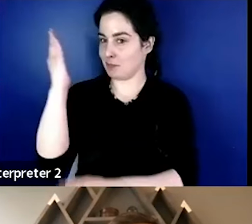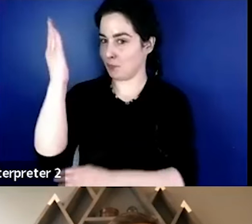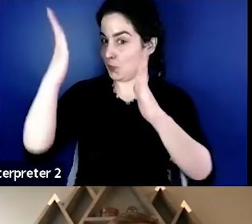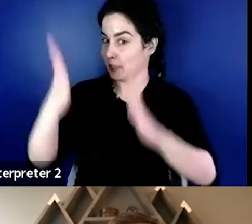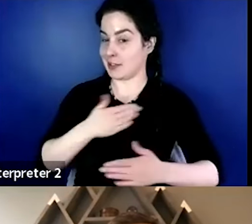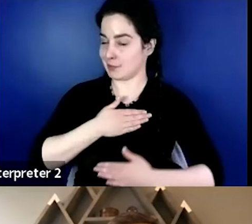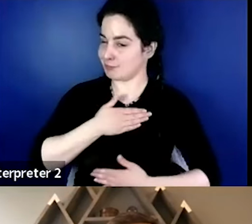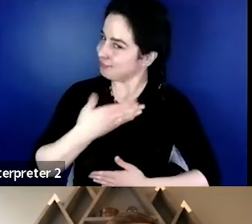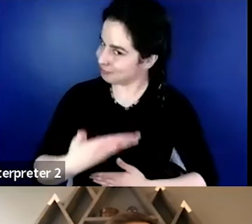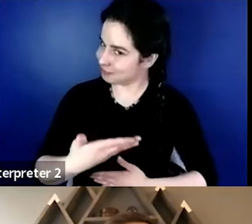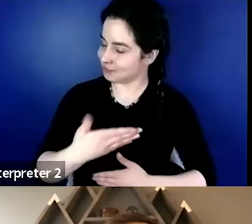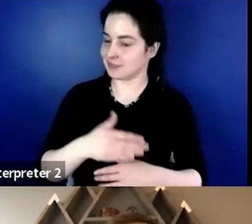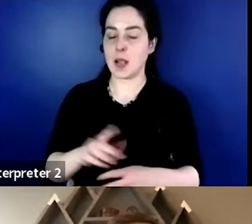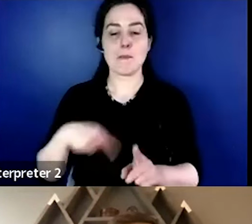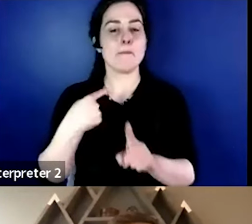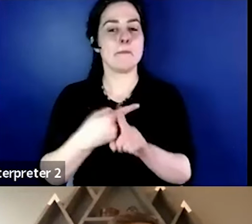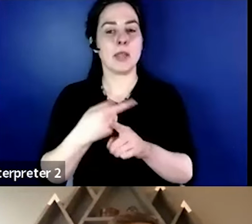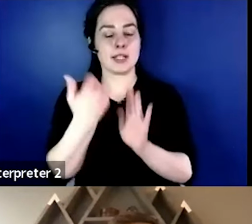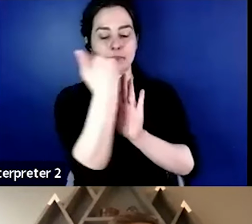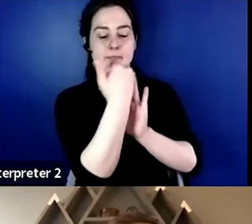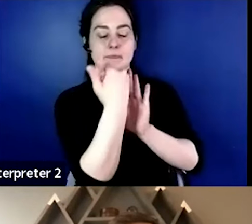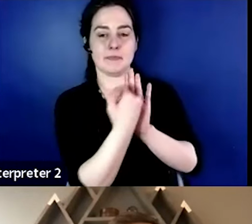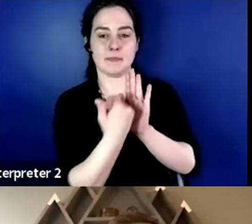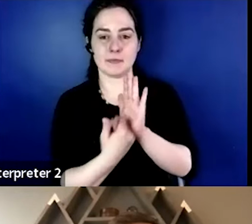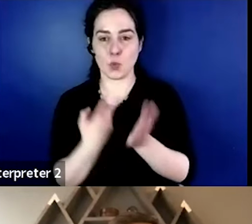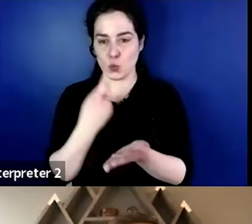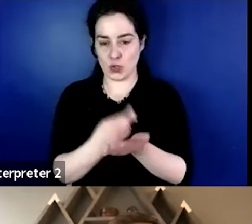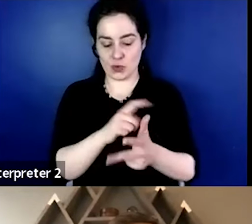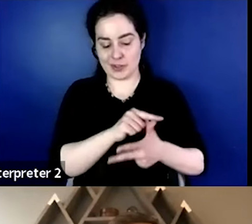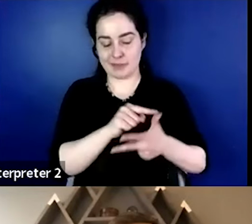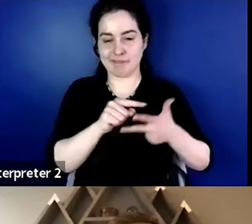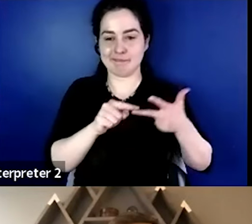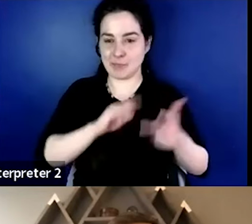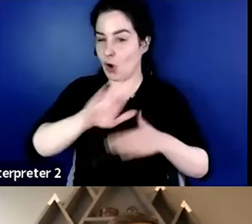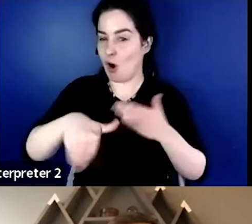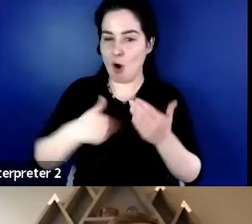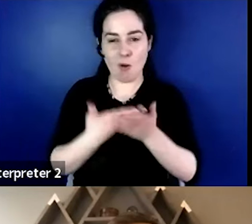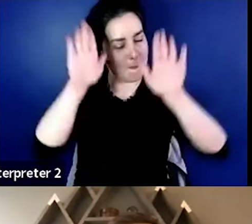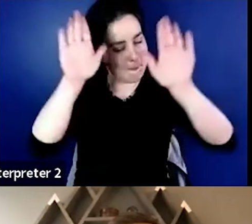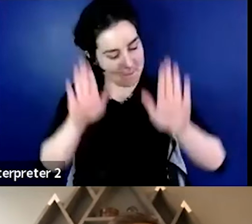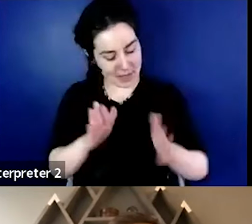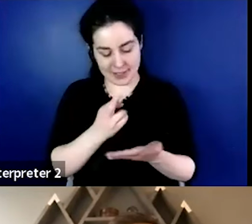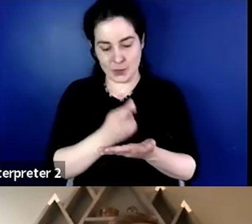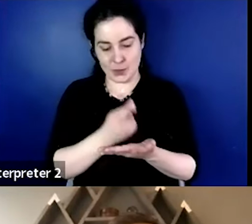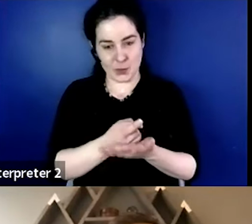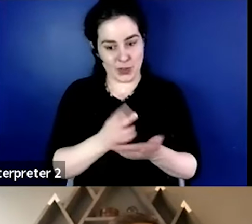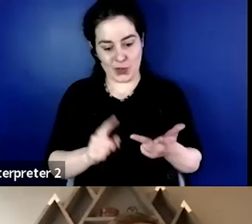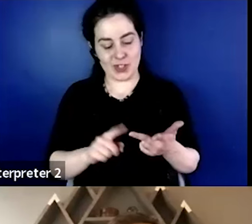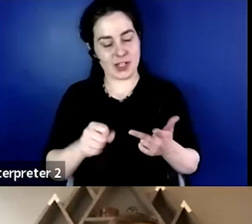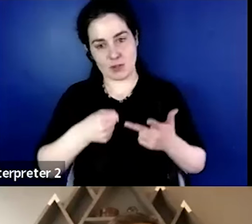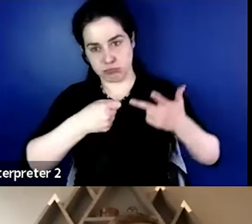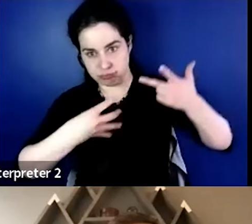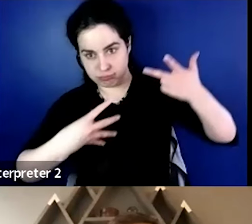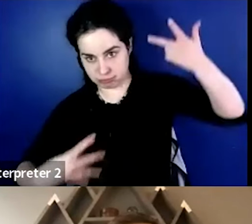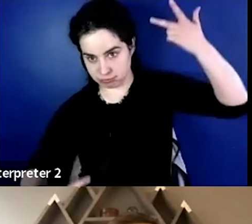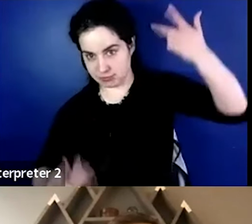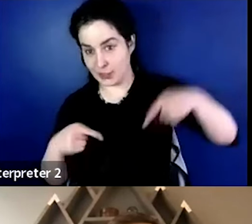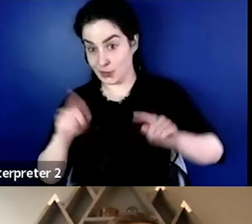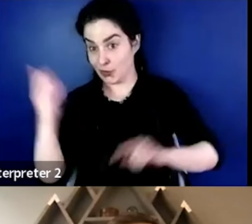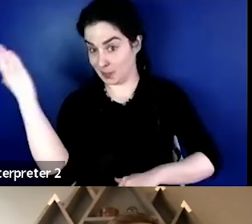as well as the list of resources, all of those amazing resources that they referenced during the